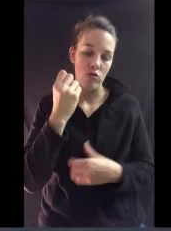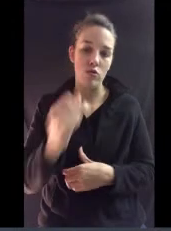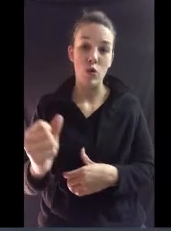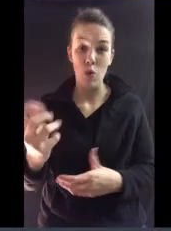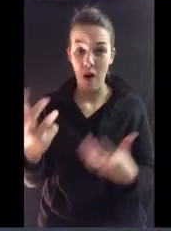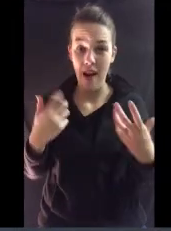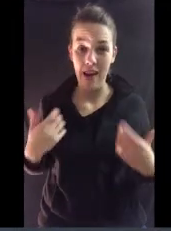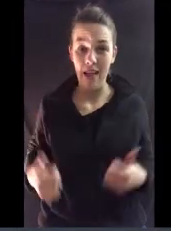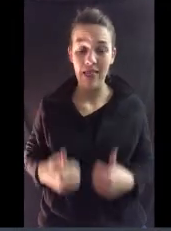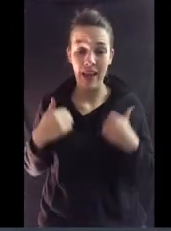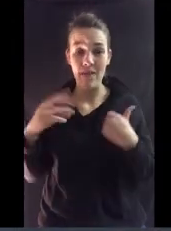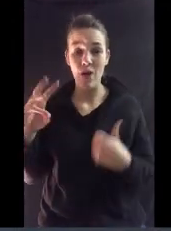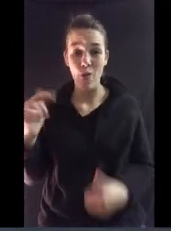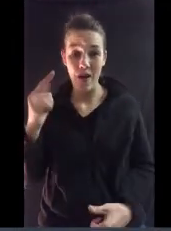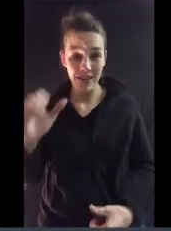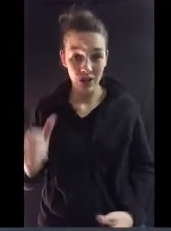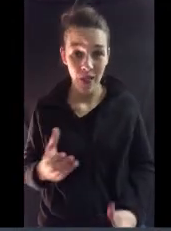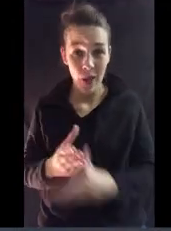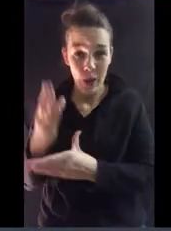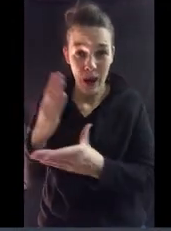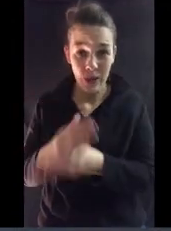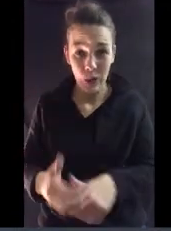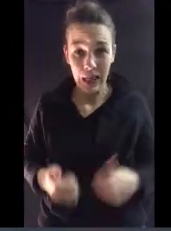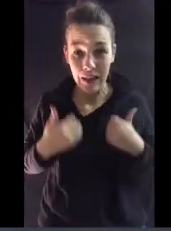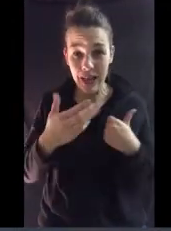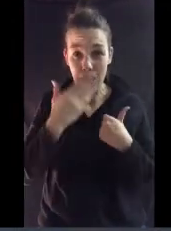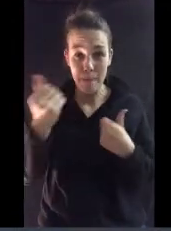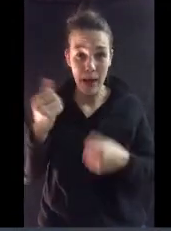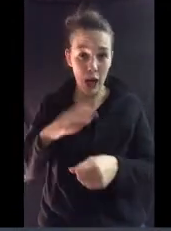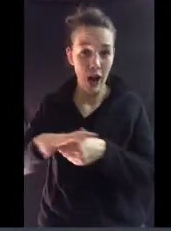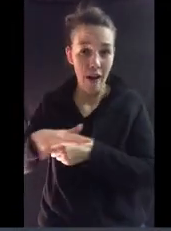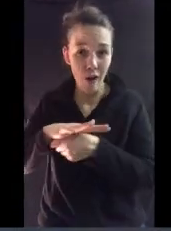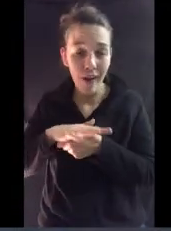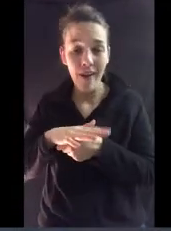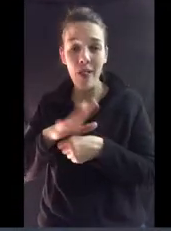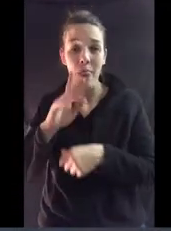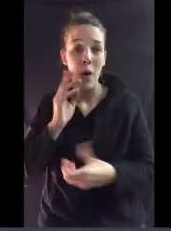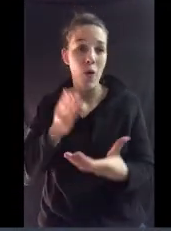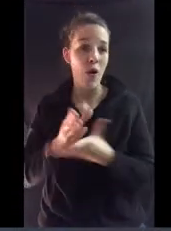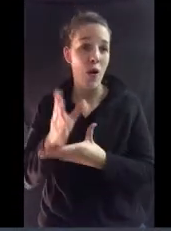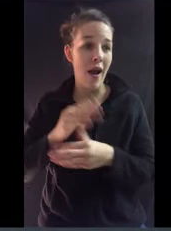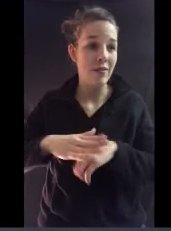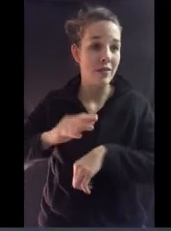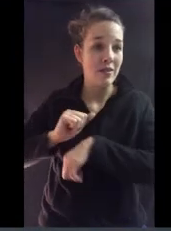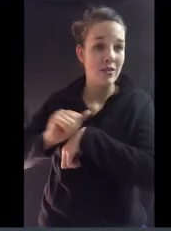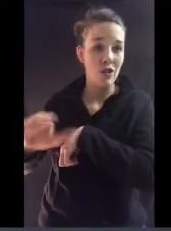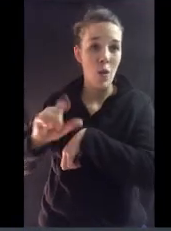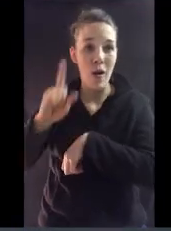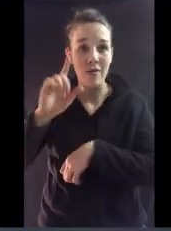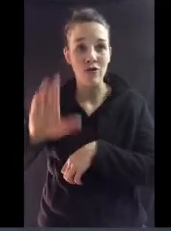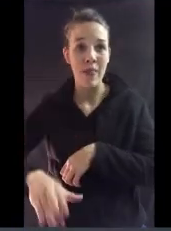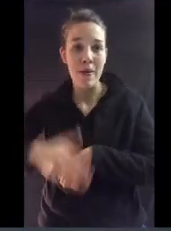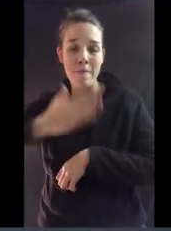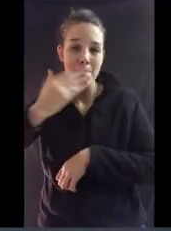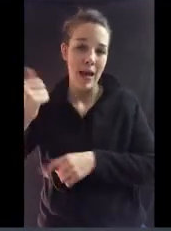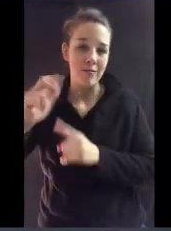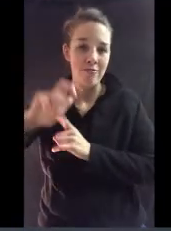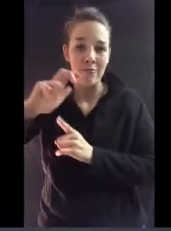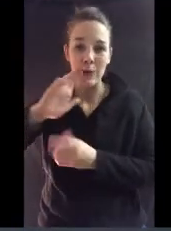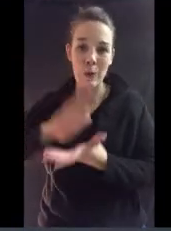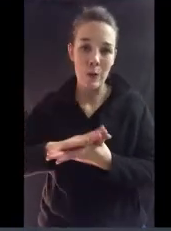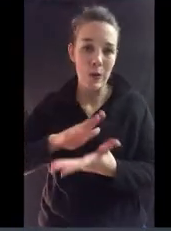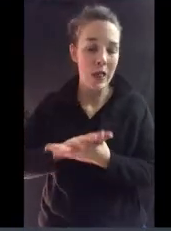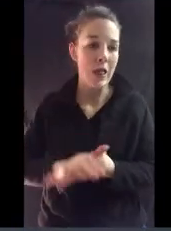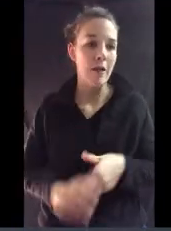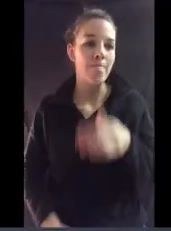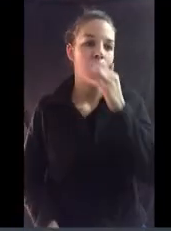to strike for a living wage, the right to live in a better neighborhood, the right to send one's child